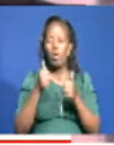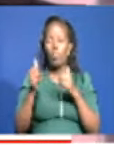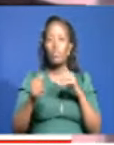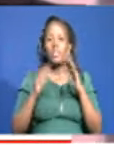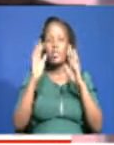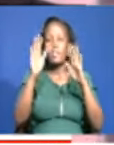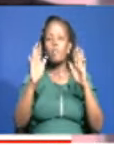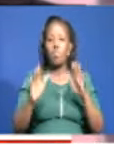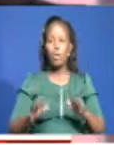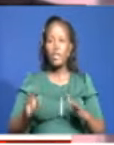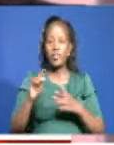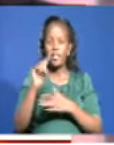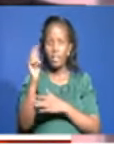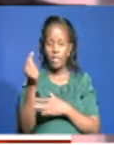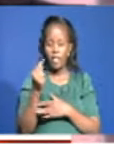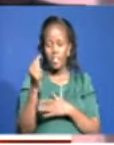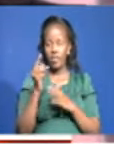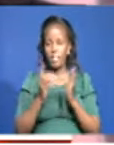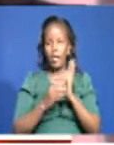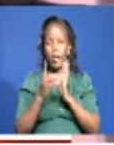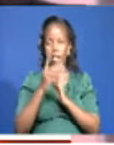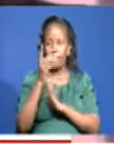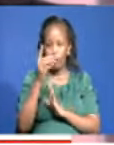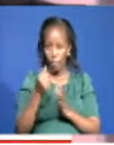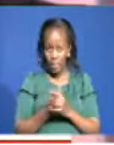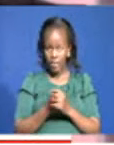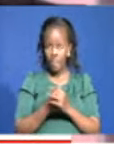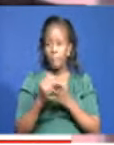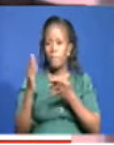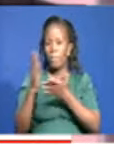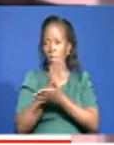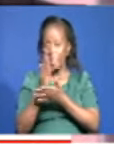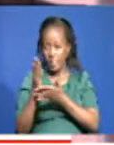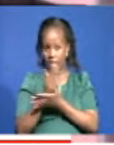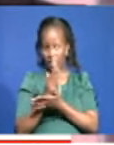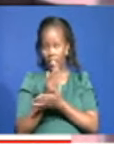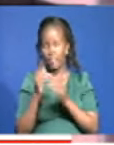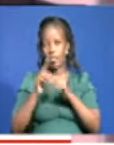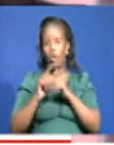Kenya's development. The sector